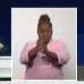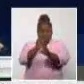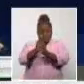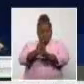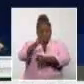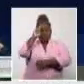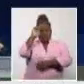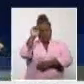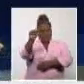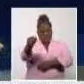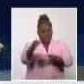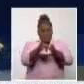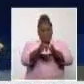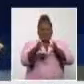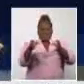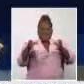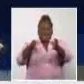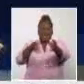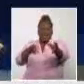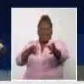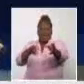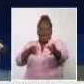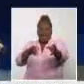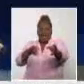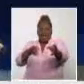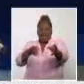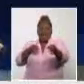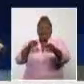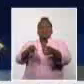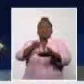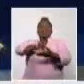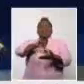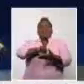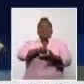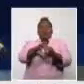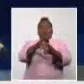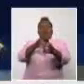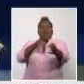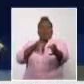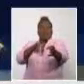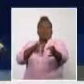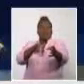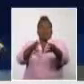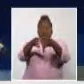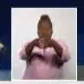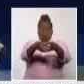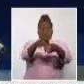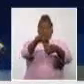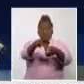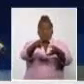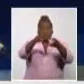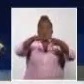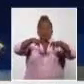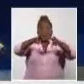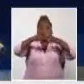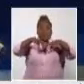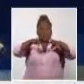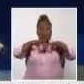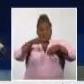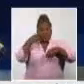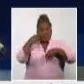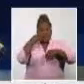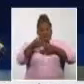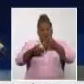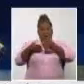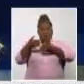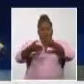And yesterday, Comrade Luis Torres Iribar, Havana's first secretary of the Cuban Communist Party, made this observation to us. He